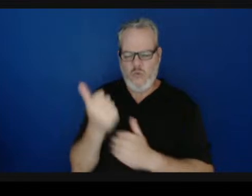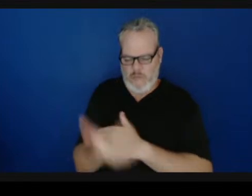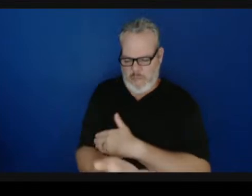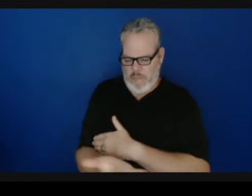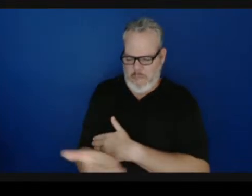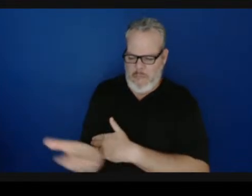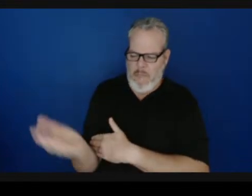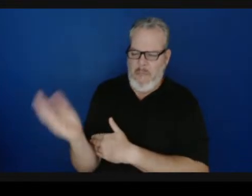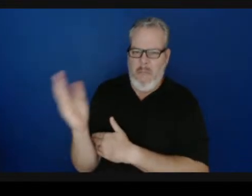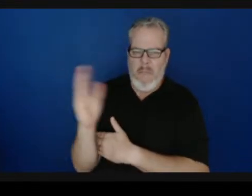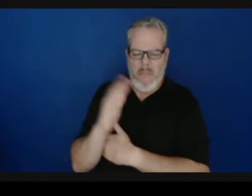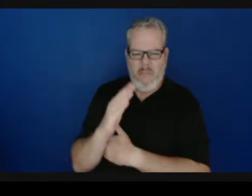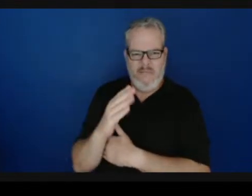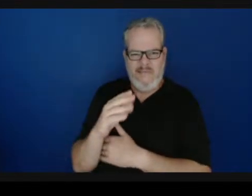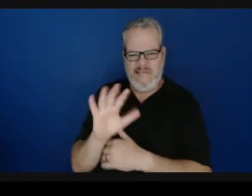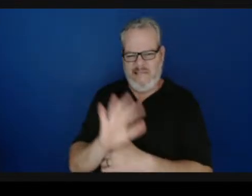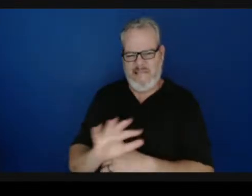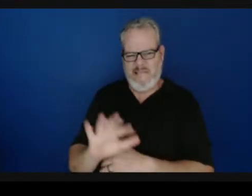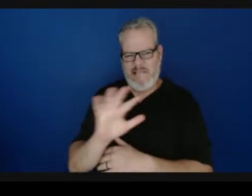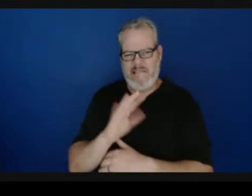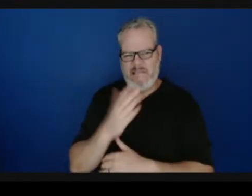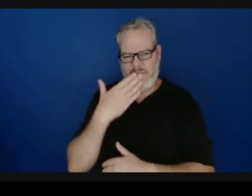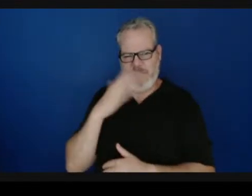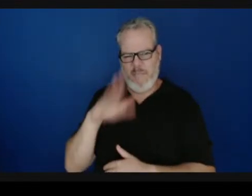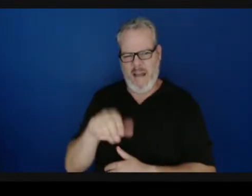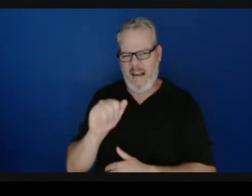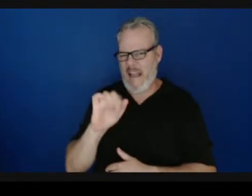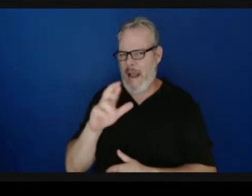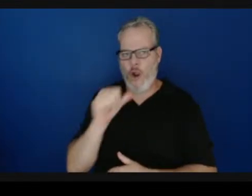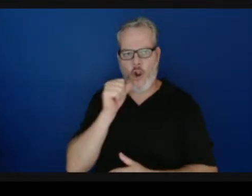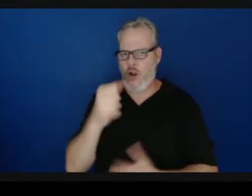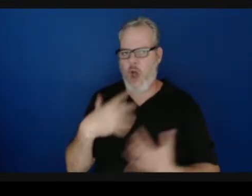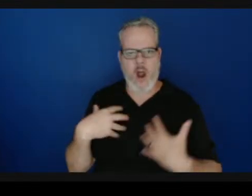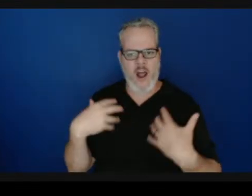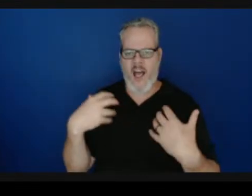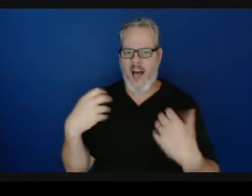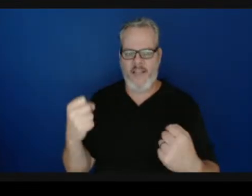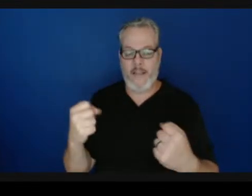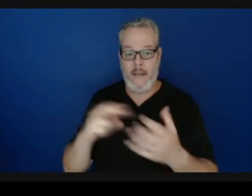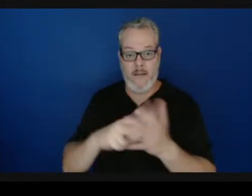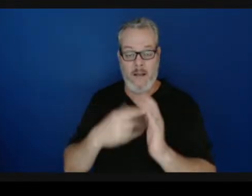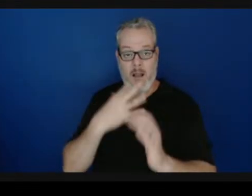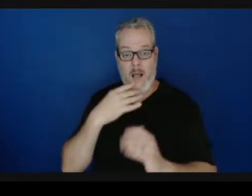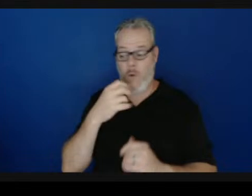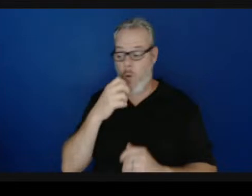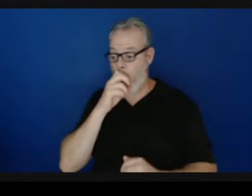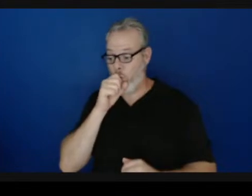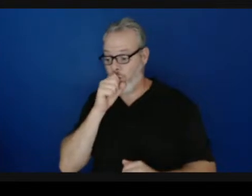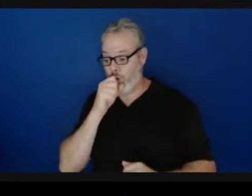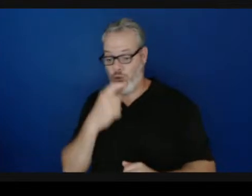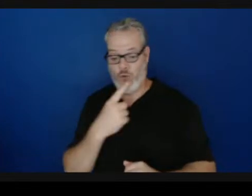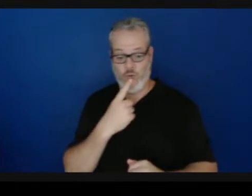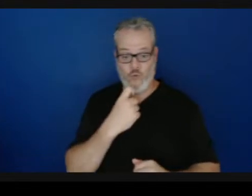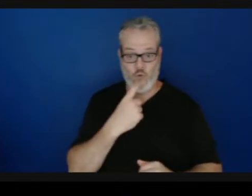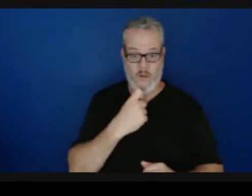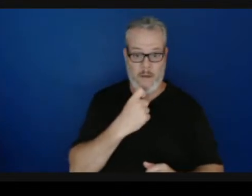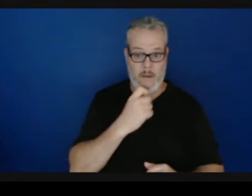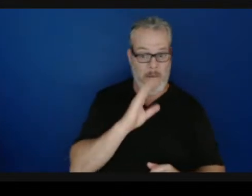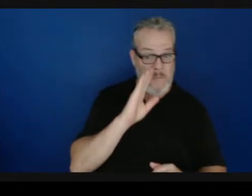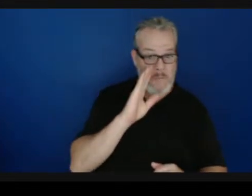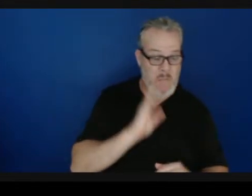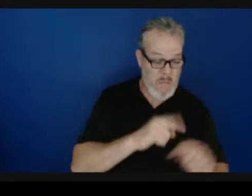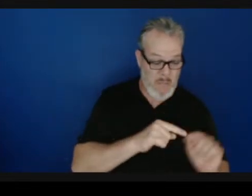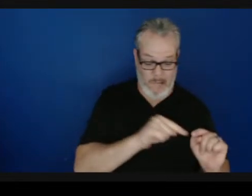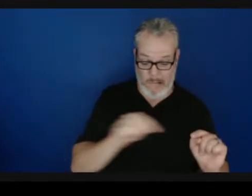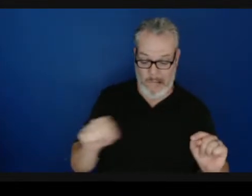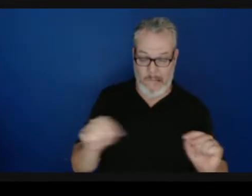well. So unhealthy, it's the orange to the red to the maroon over here, where it's actually quite hazardous.